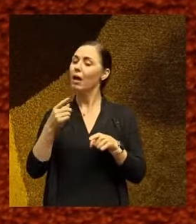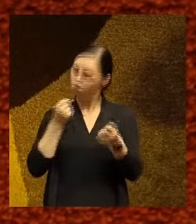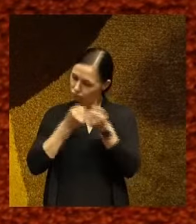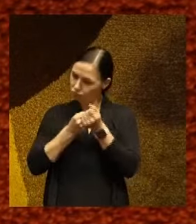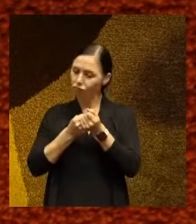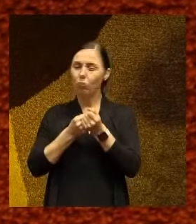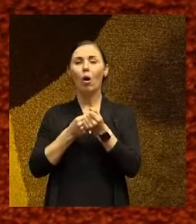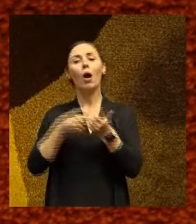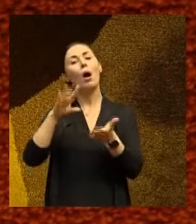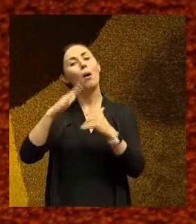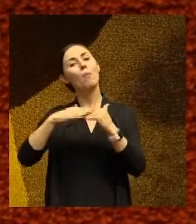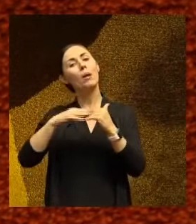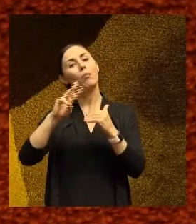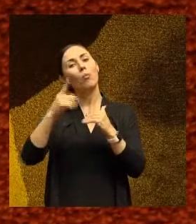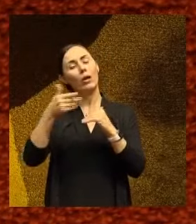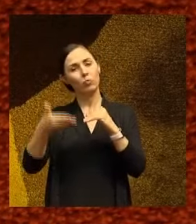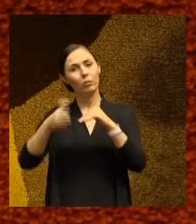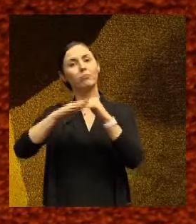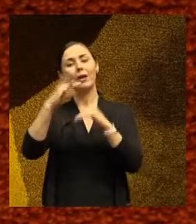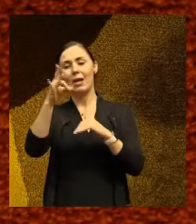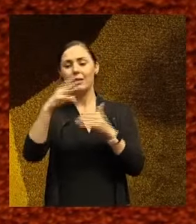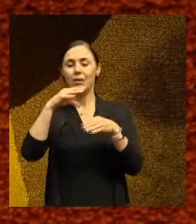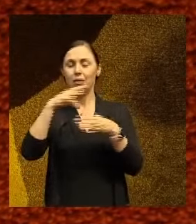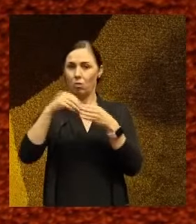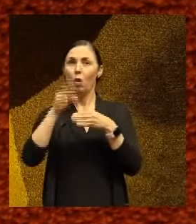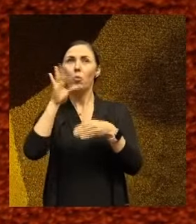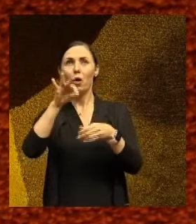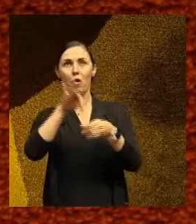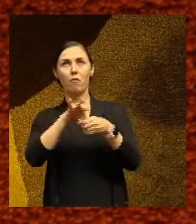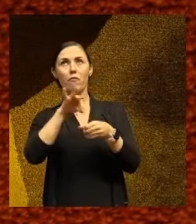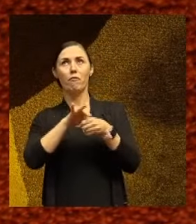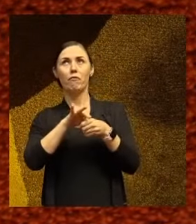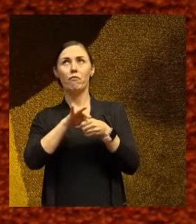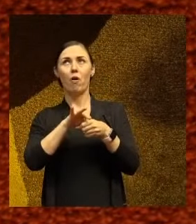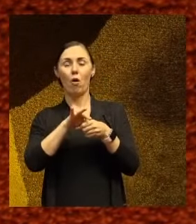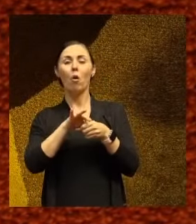to $18, and I believe we're taking a bold first step